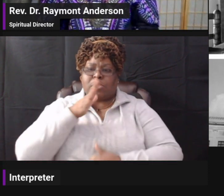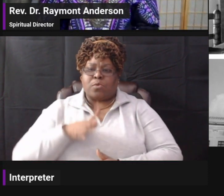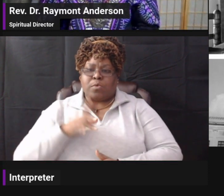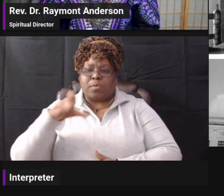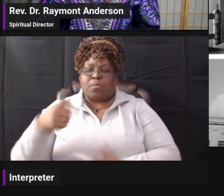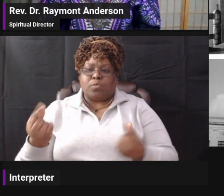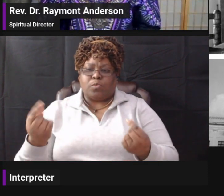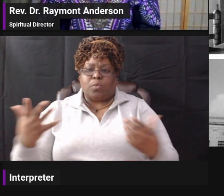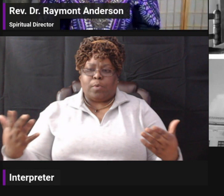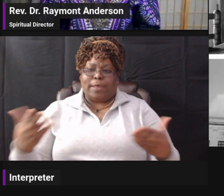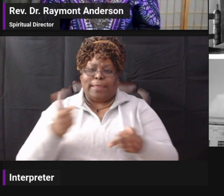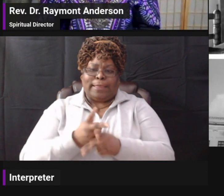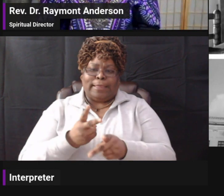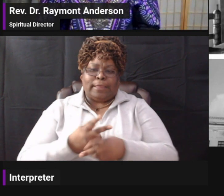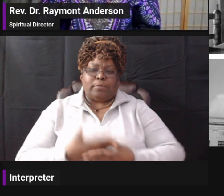must carry.